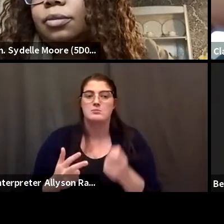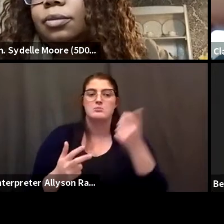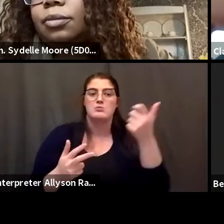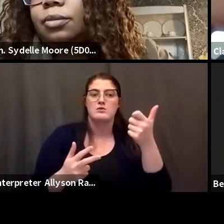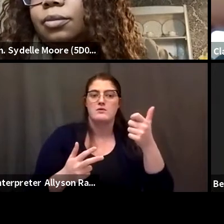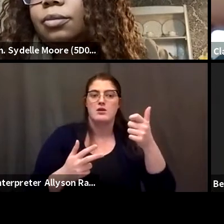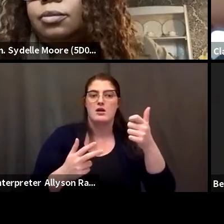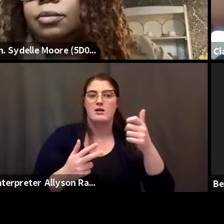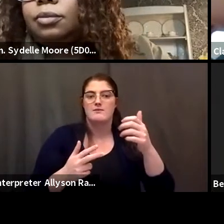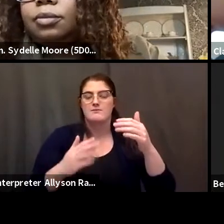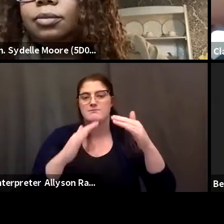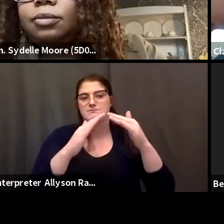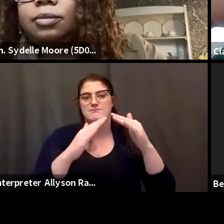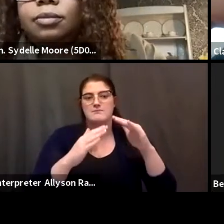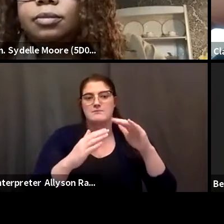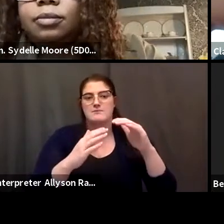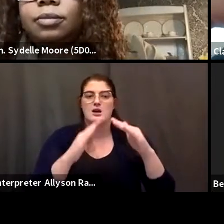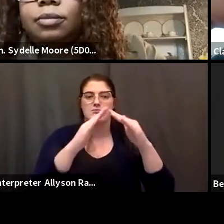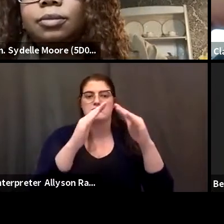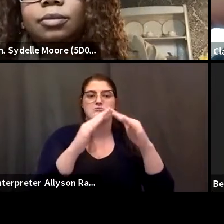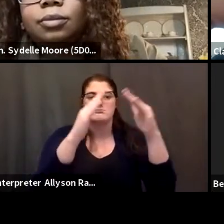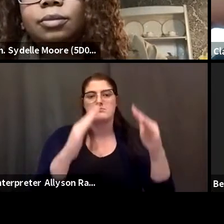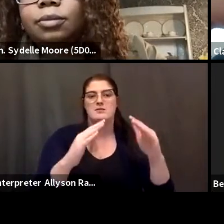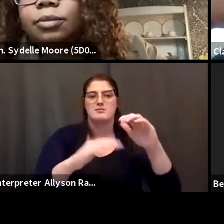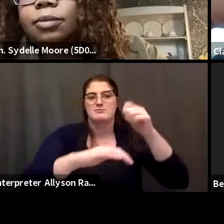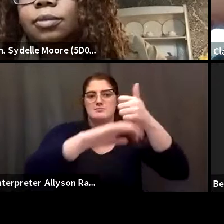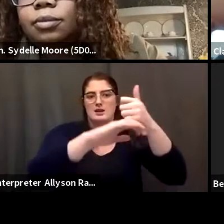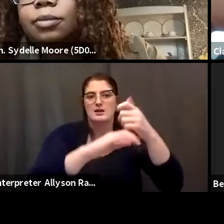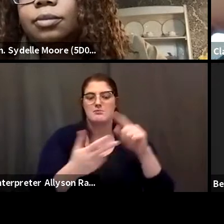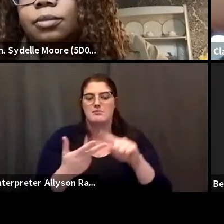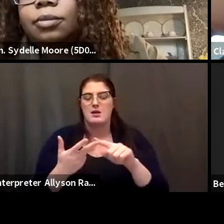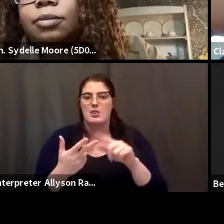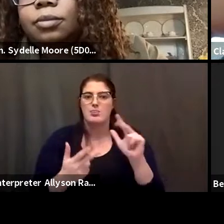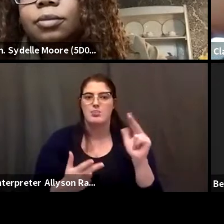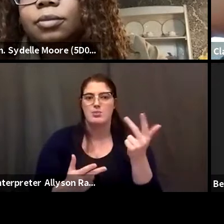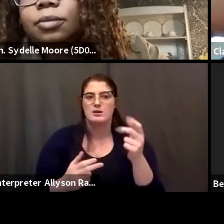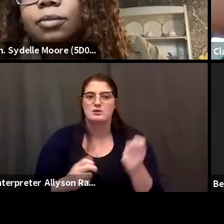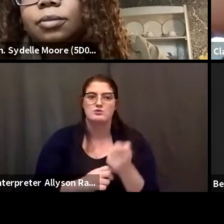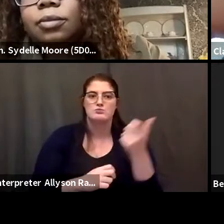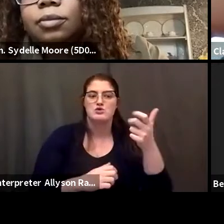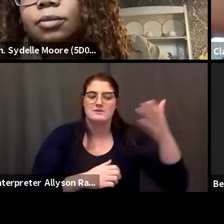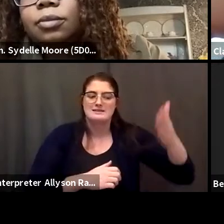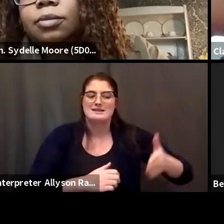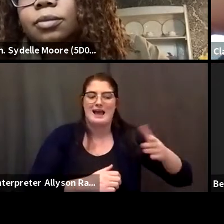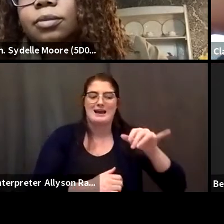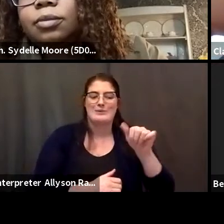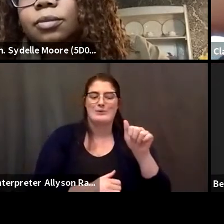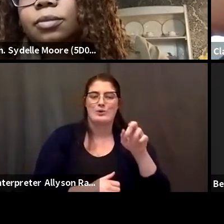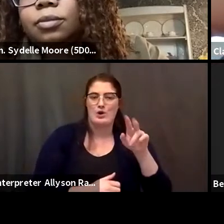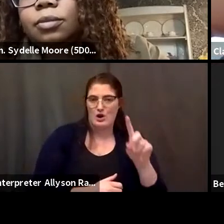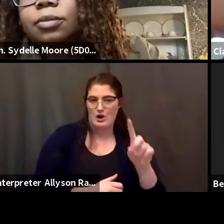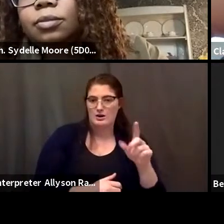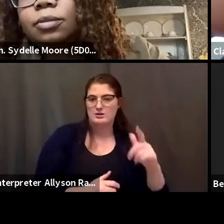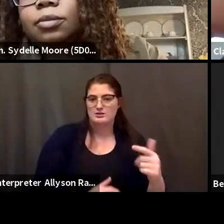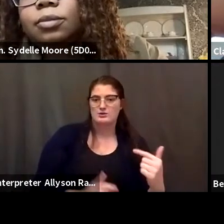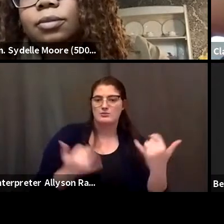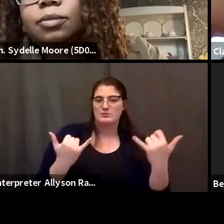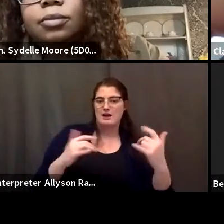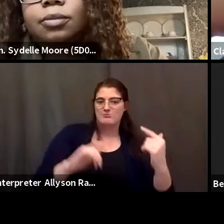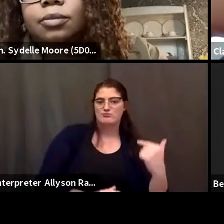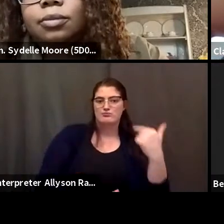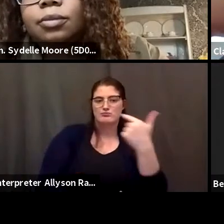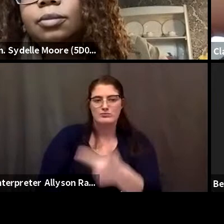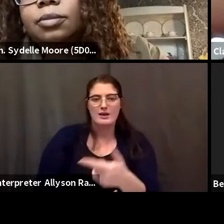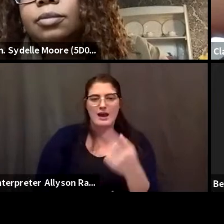the third is to remove an existing conforming side yard. So I will turn it over to, I think